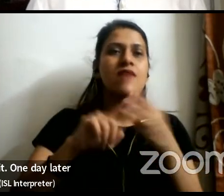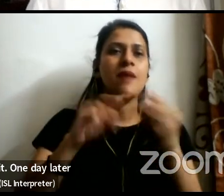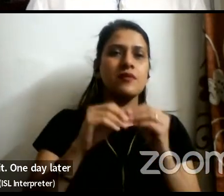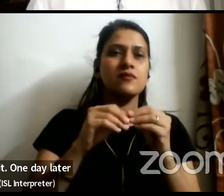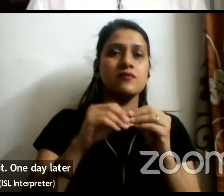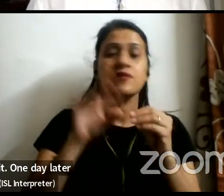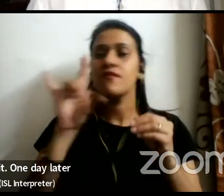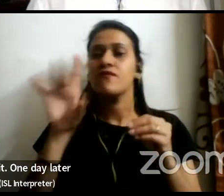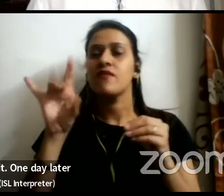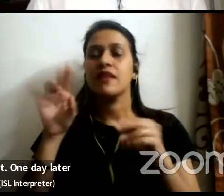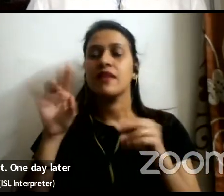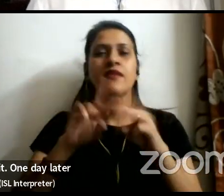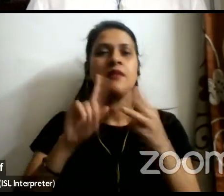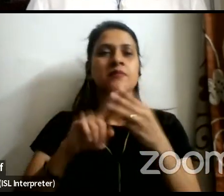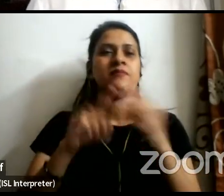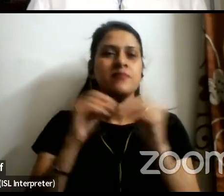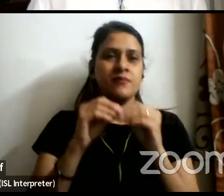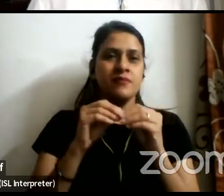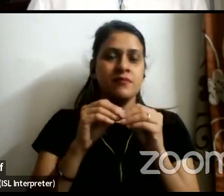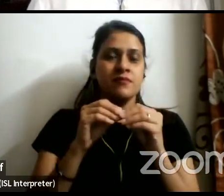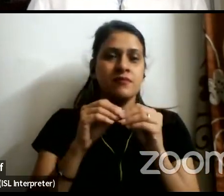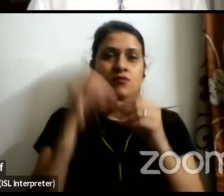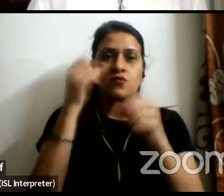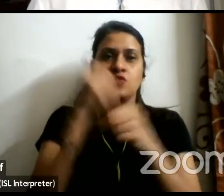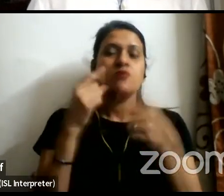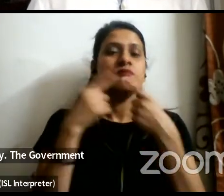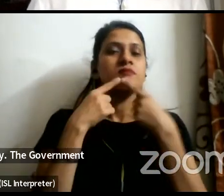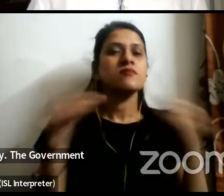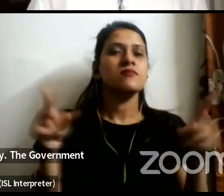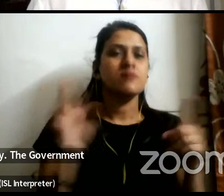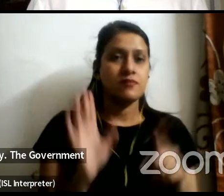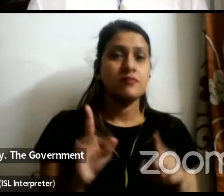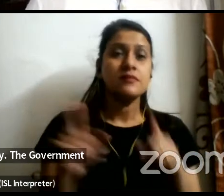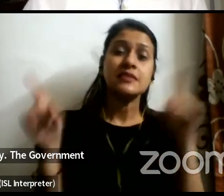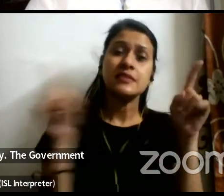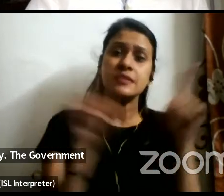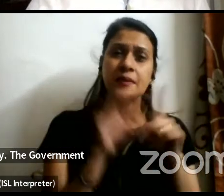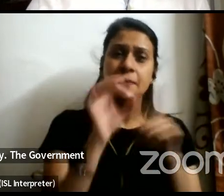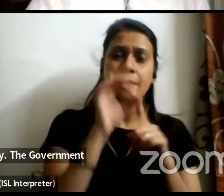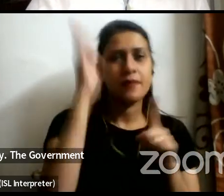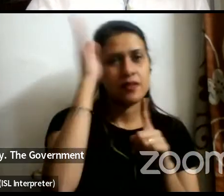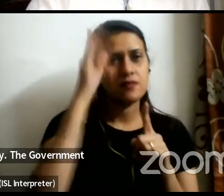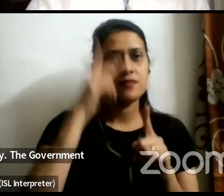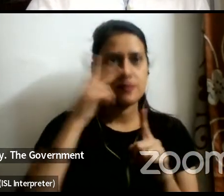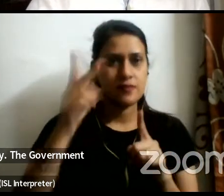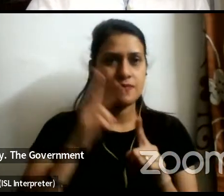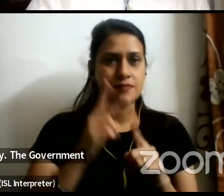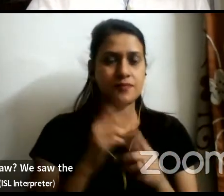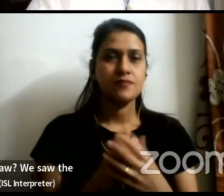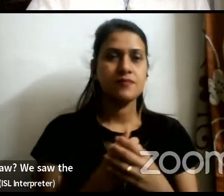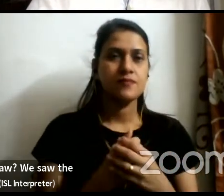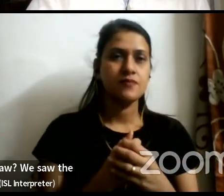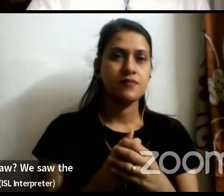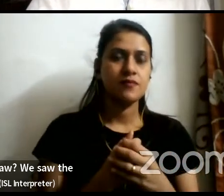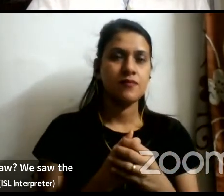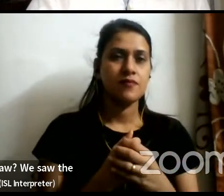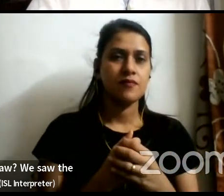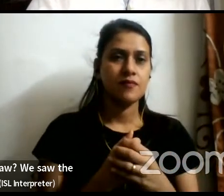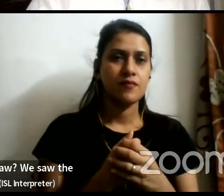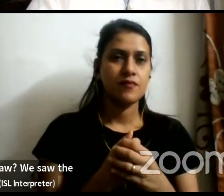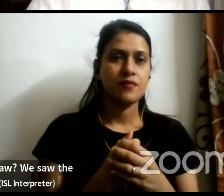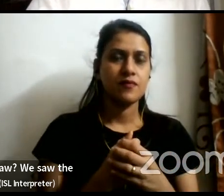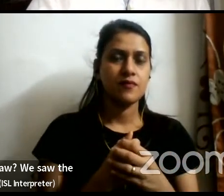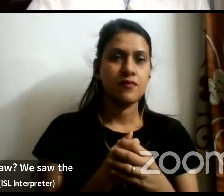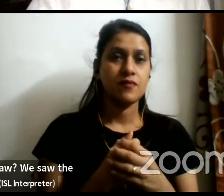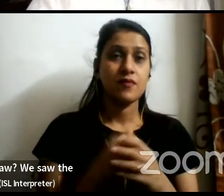government is done. How important was it to bring in this law? We saw the same in Pakistan. General Musharraf introduced the law literally 5